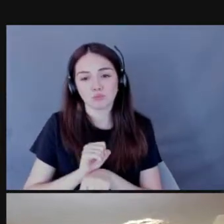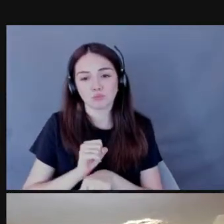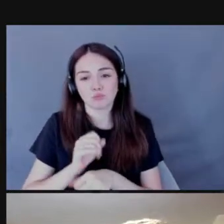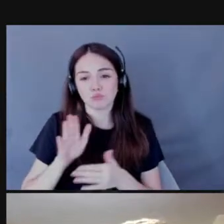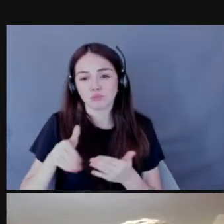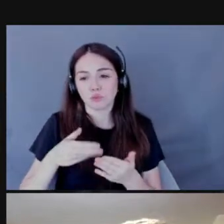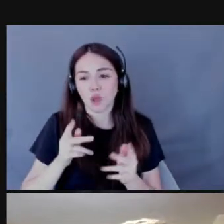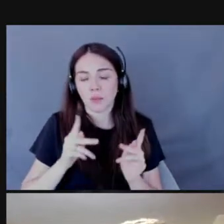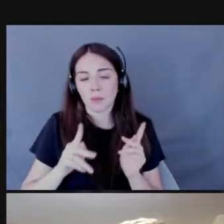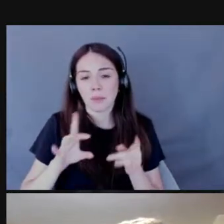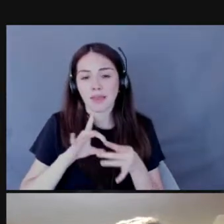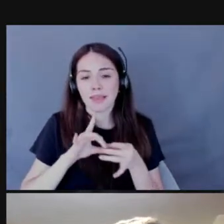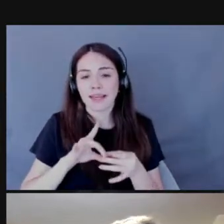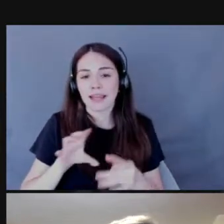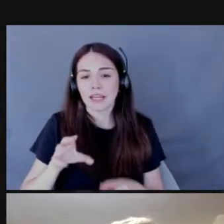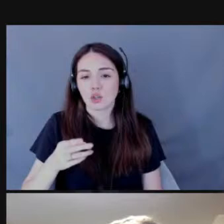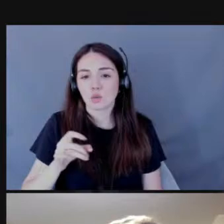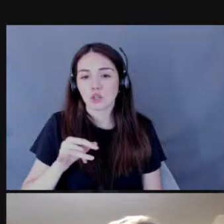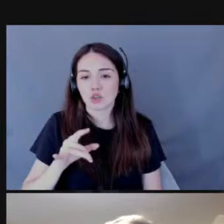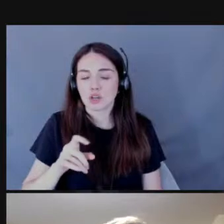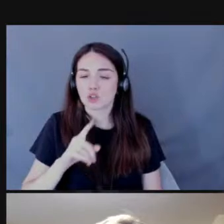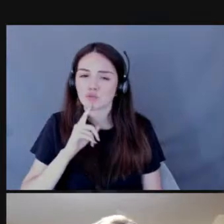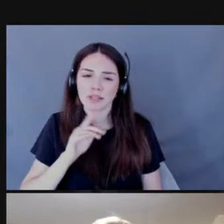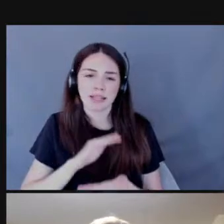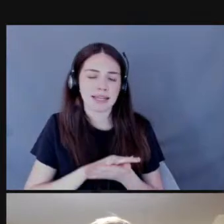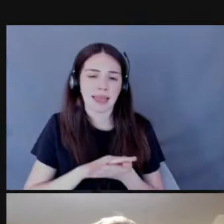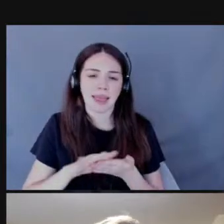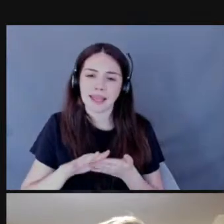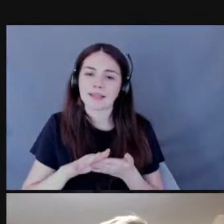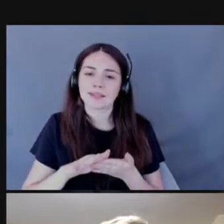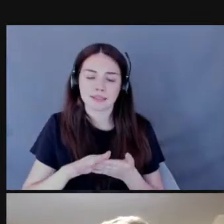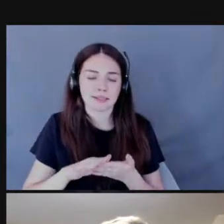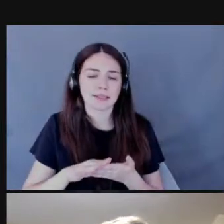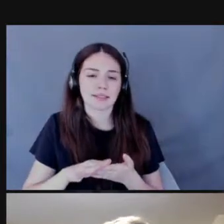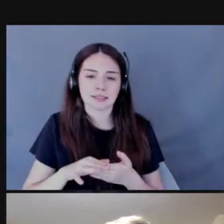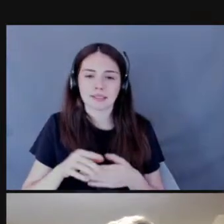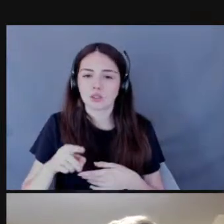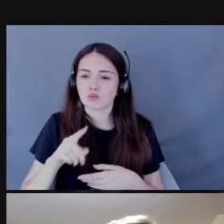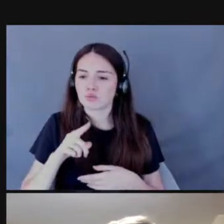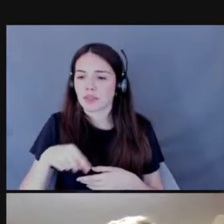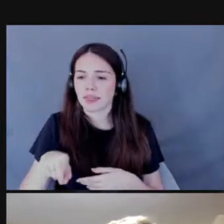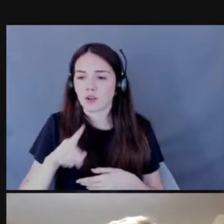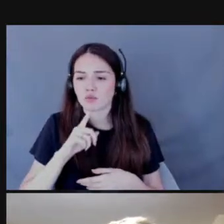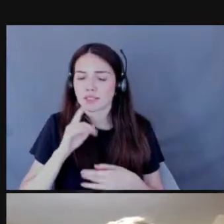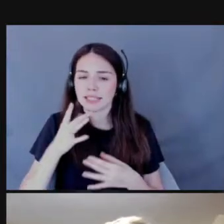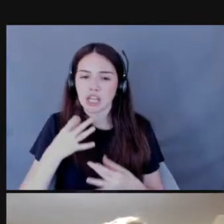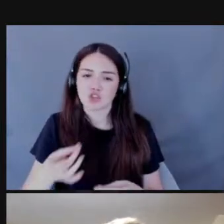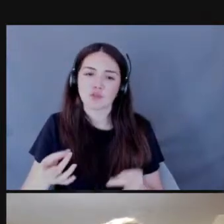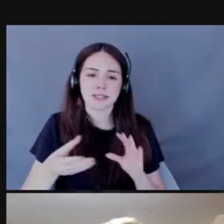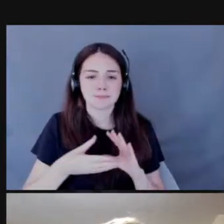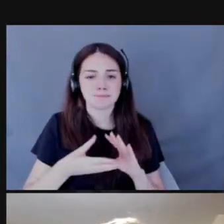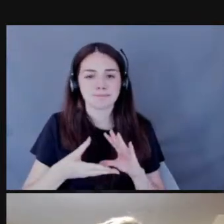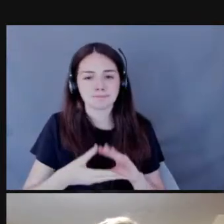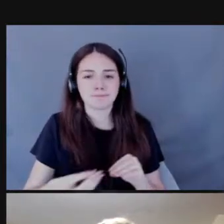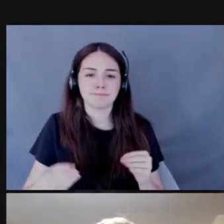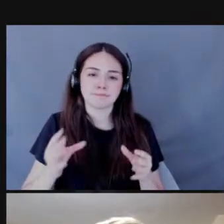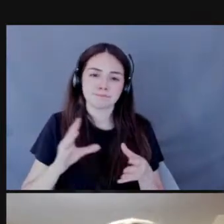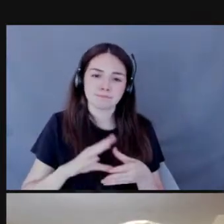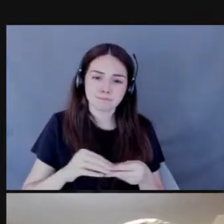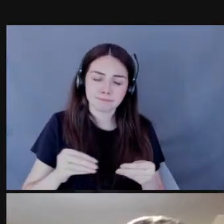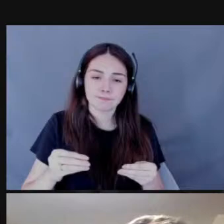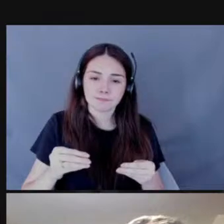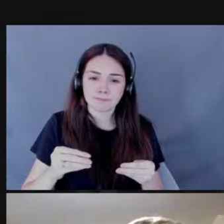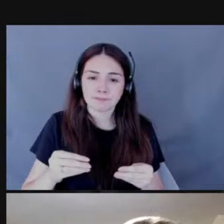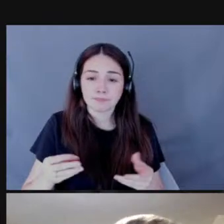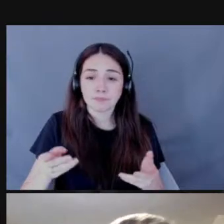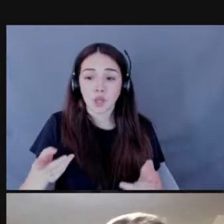Chessie is unbelievably nice. They're really interested in telling their stories. And so to come back to